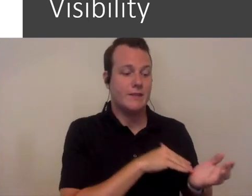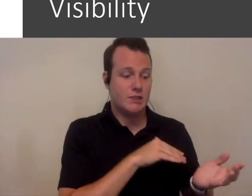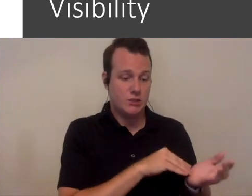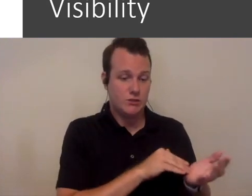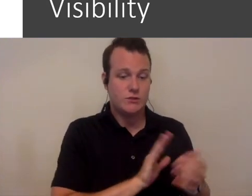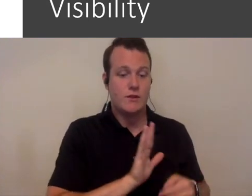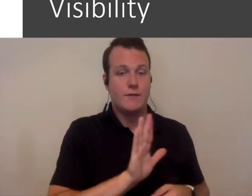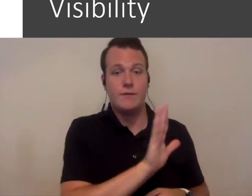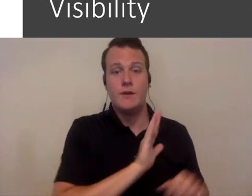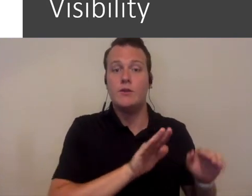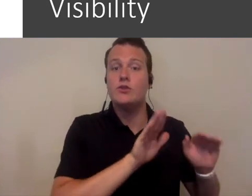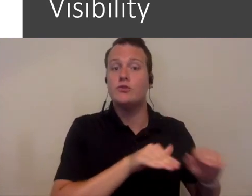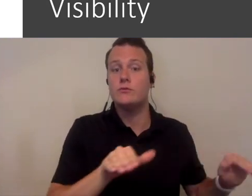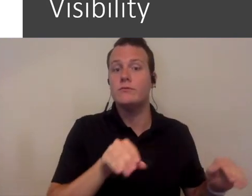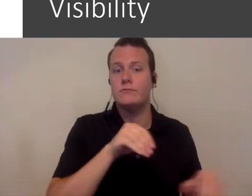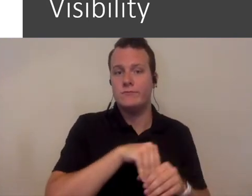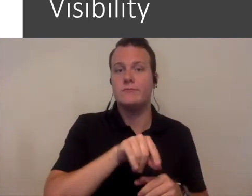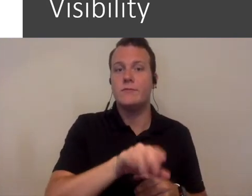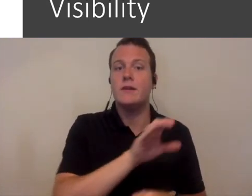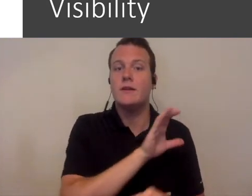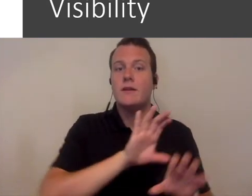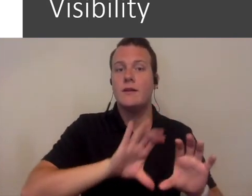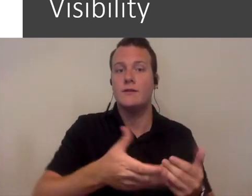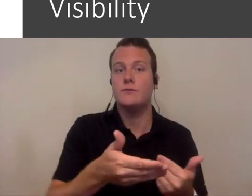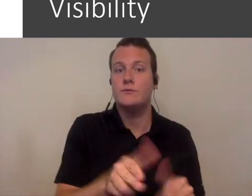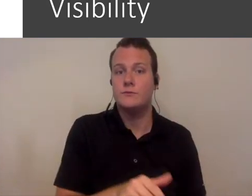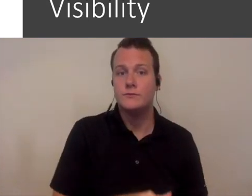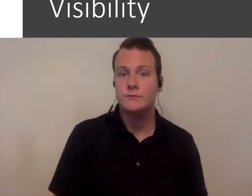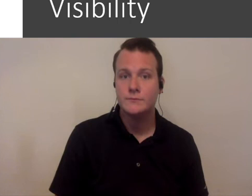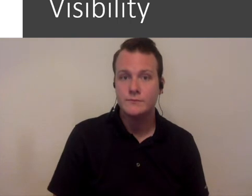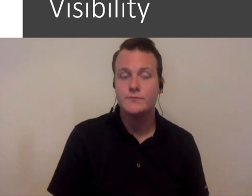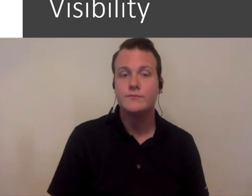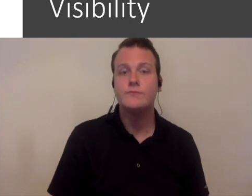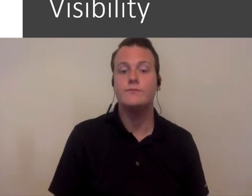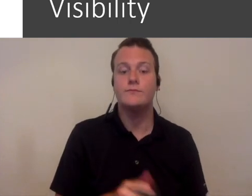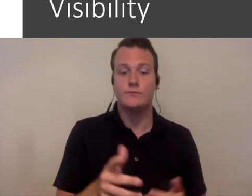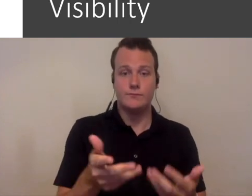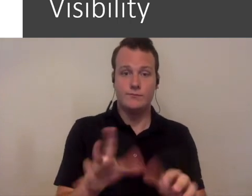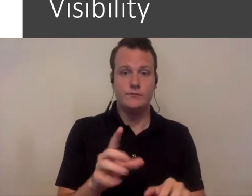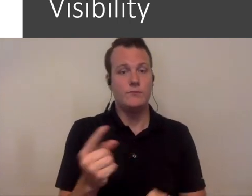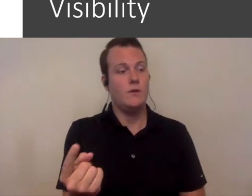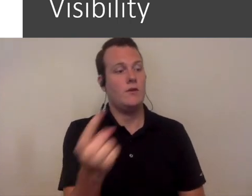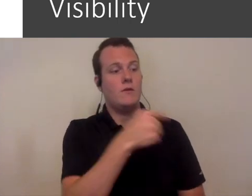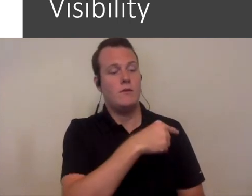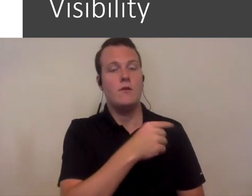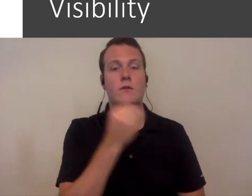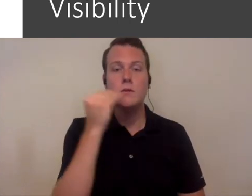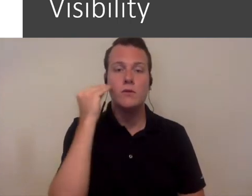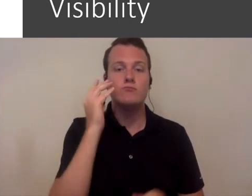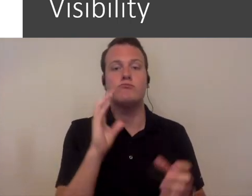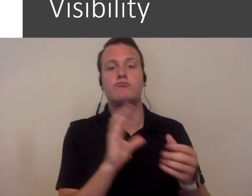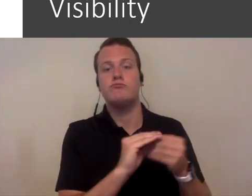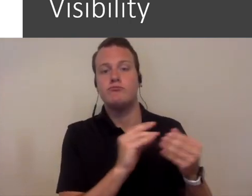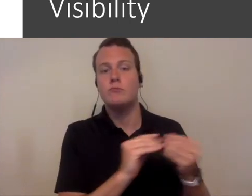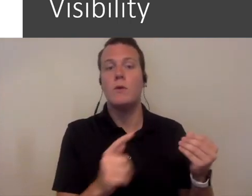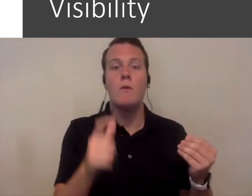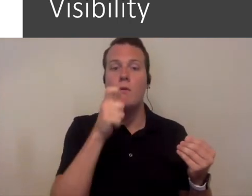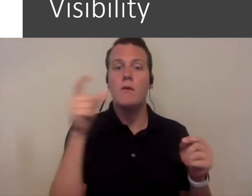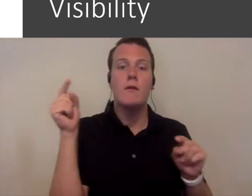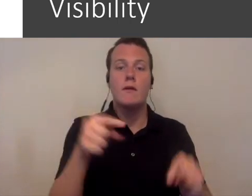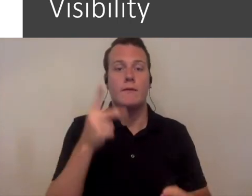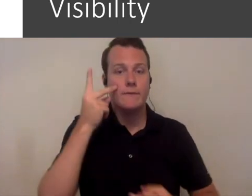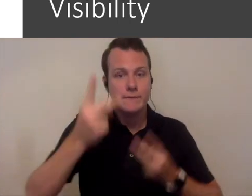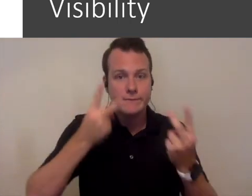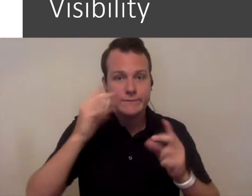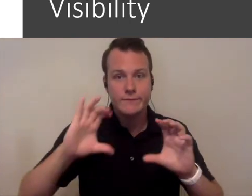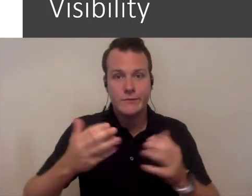children will be in those classrooms. And they will go home and they'll talk to their parents about who visited their